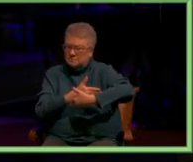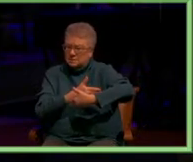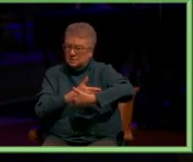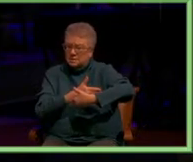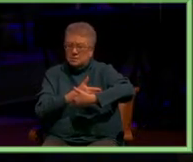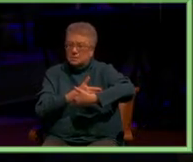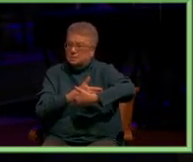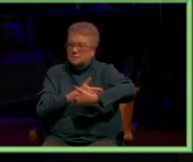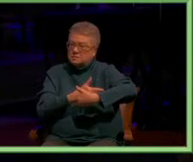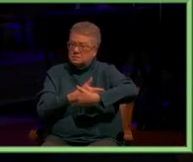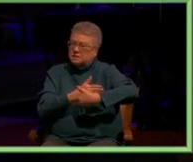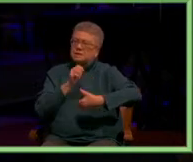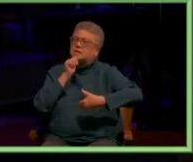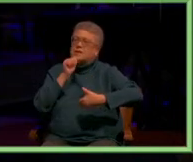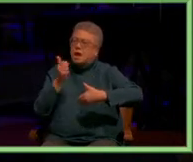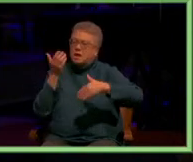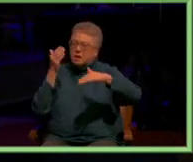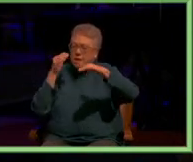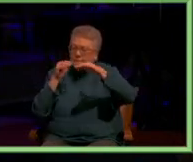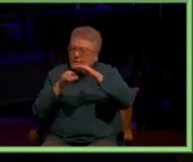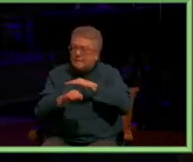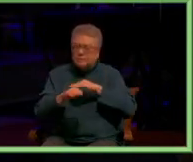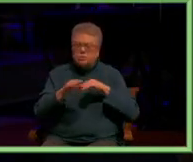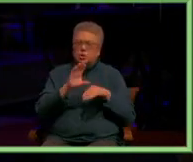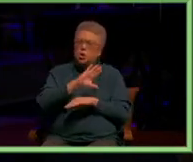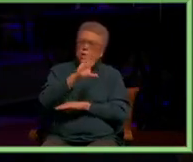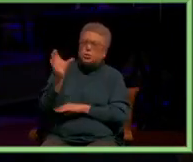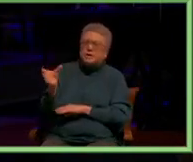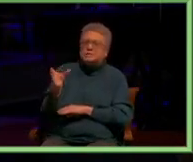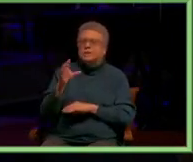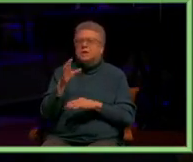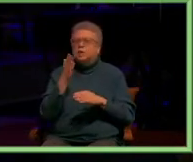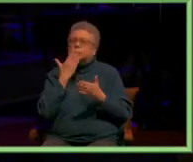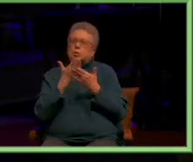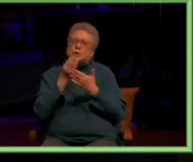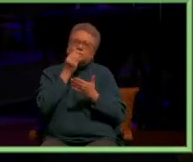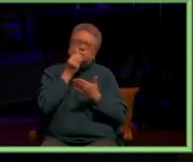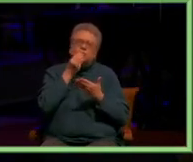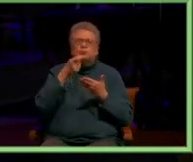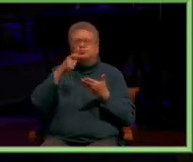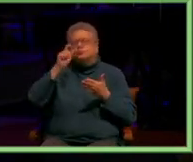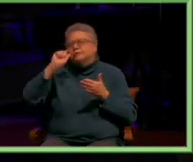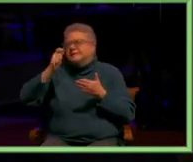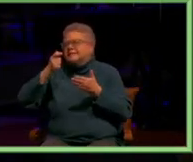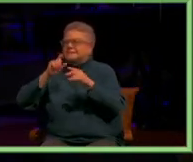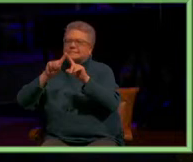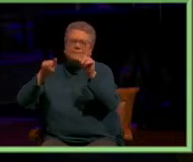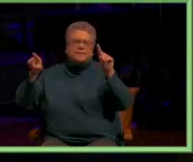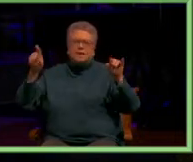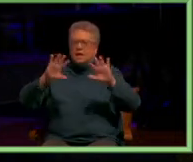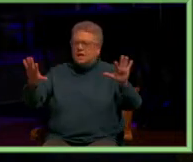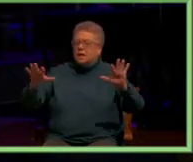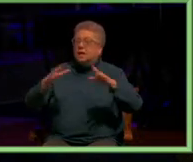He did not enter into Yuletide and eggnog and tinsel. He entered into a war.